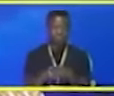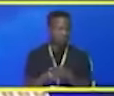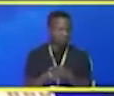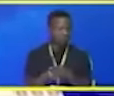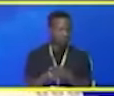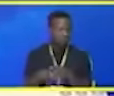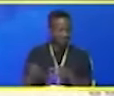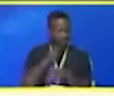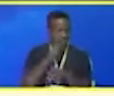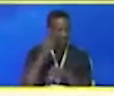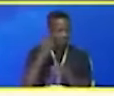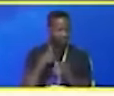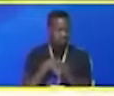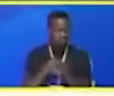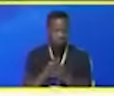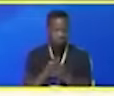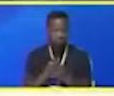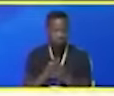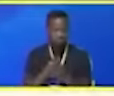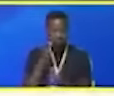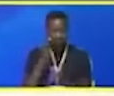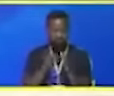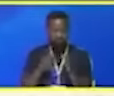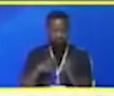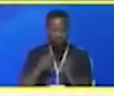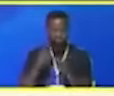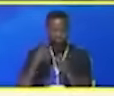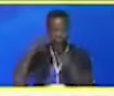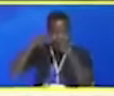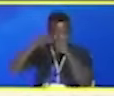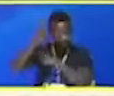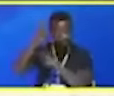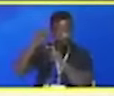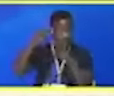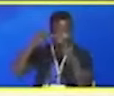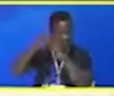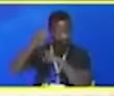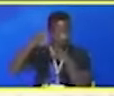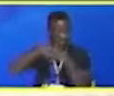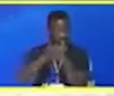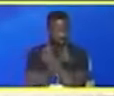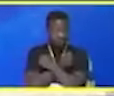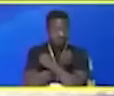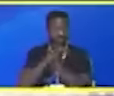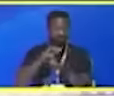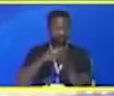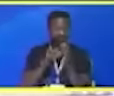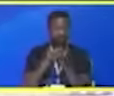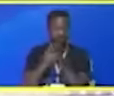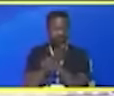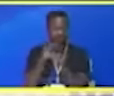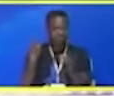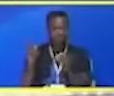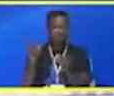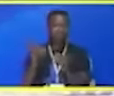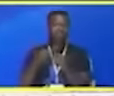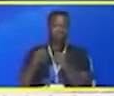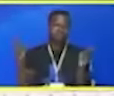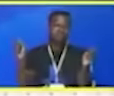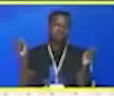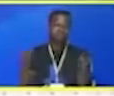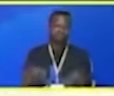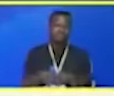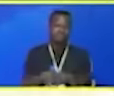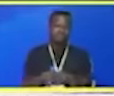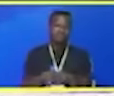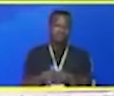Are we together? If I prophesy and I prophesy in love, the delivery will be very different